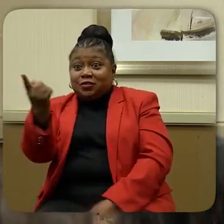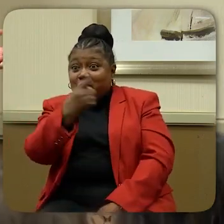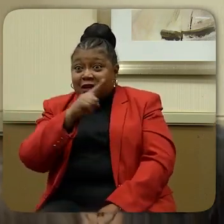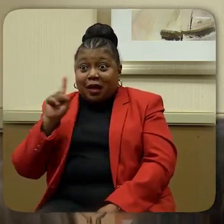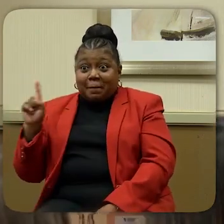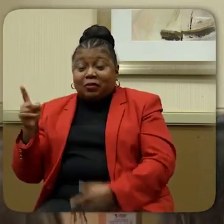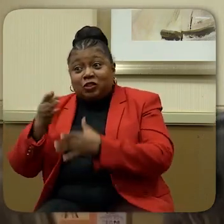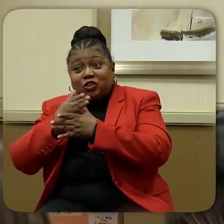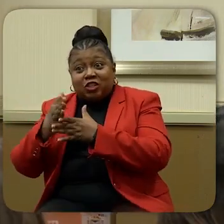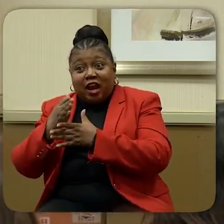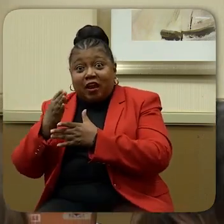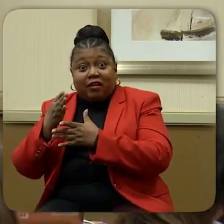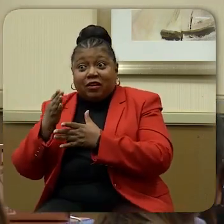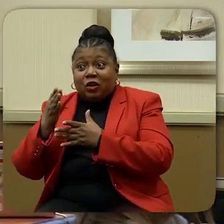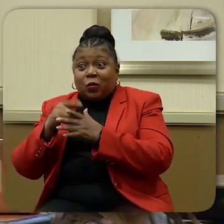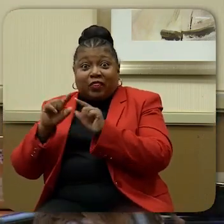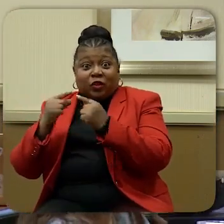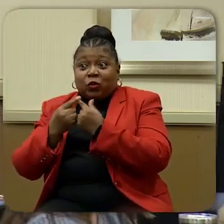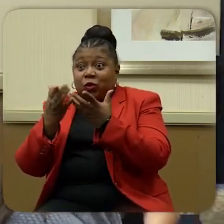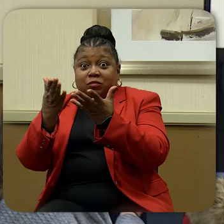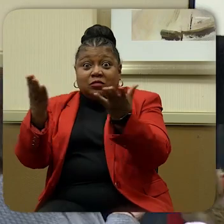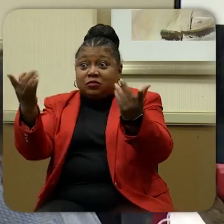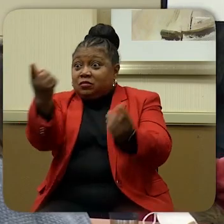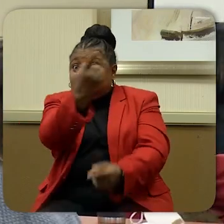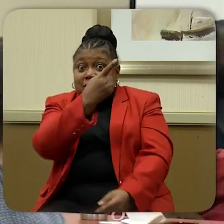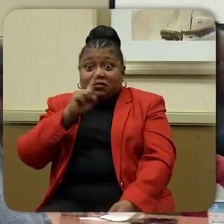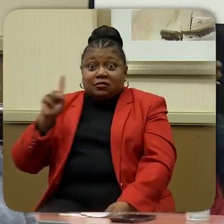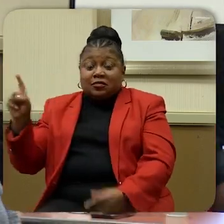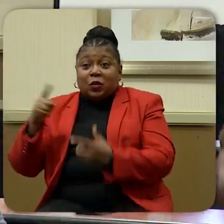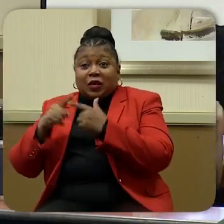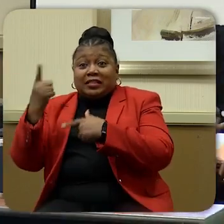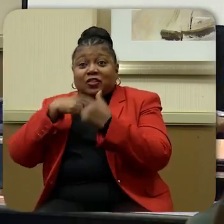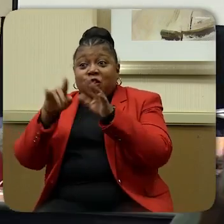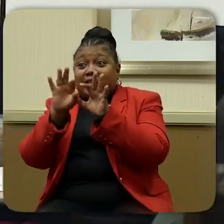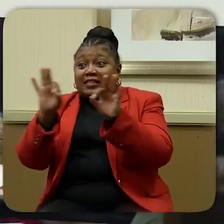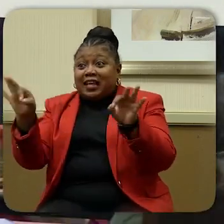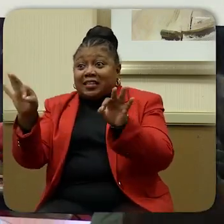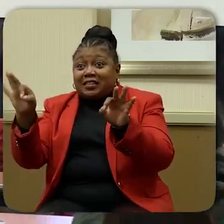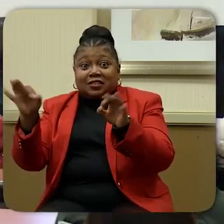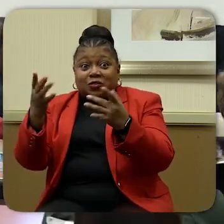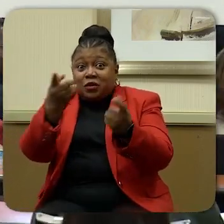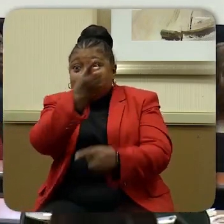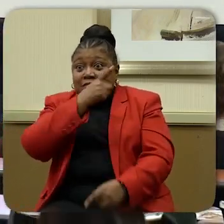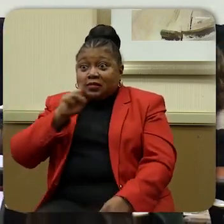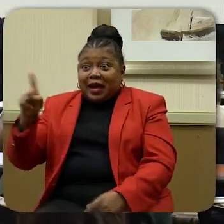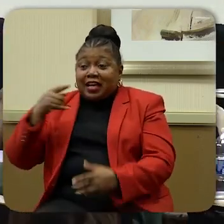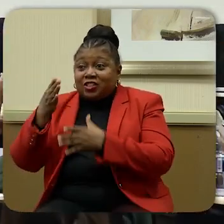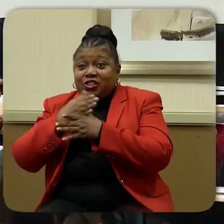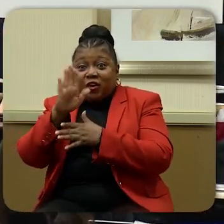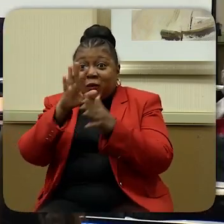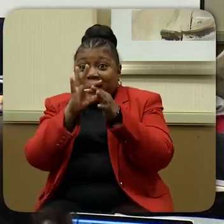So do you want to share with the group one of the sentences you said?